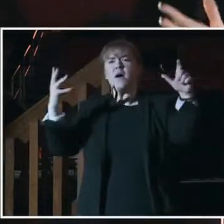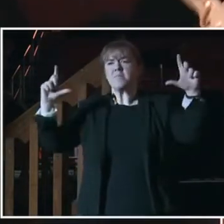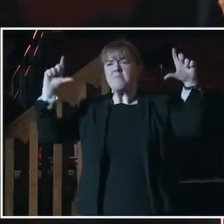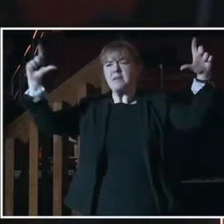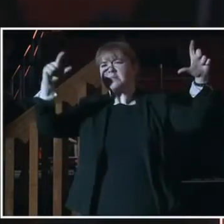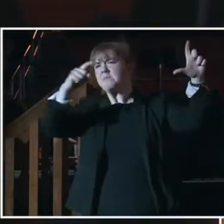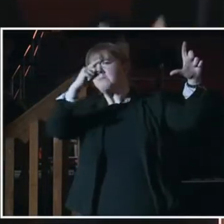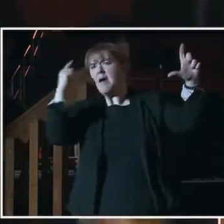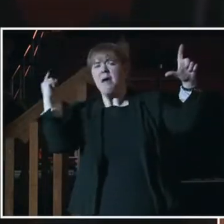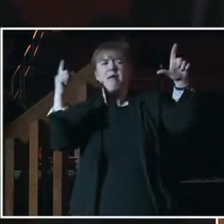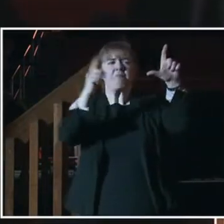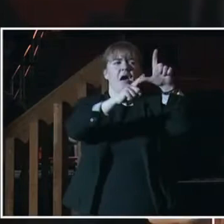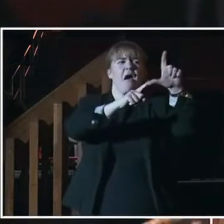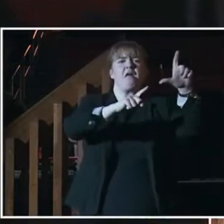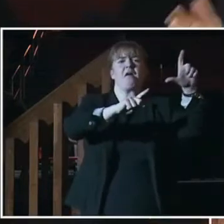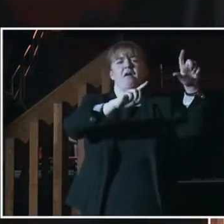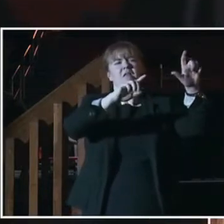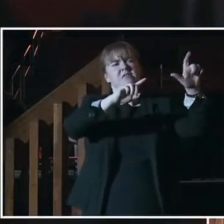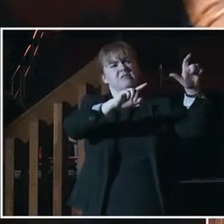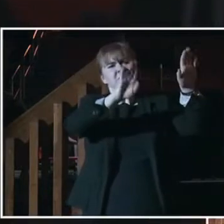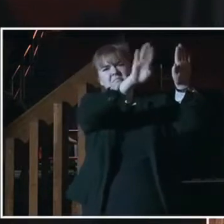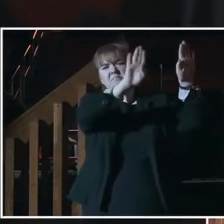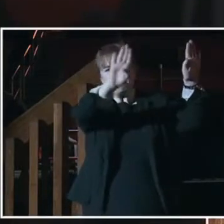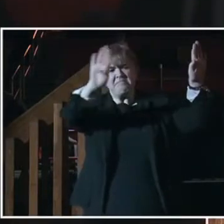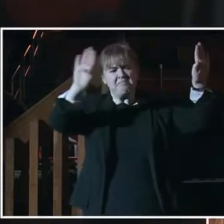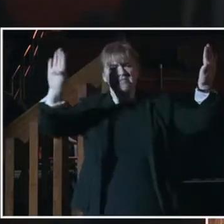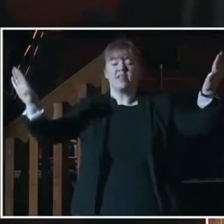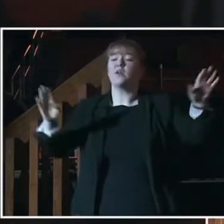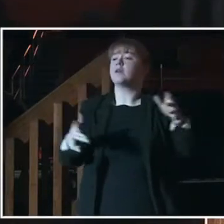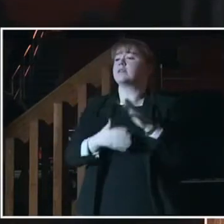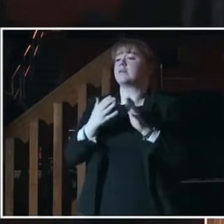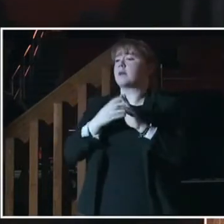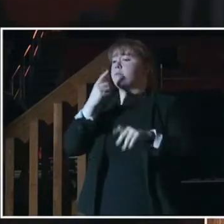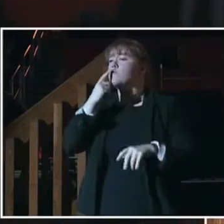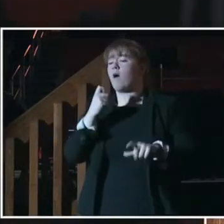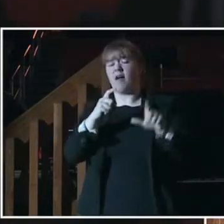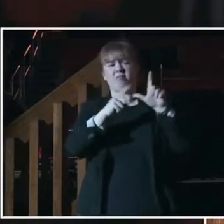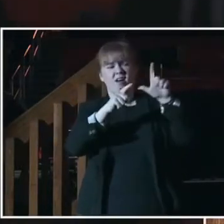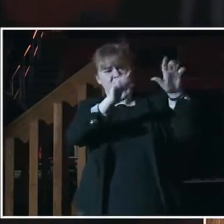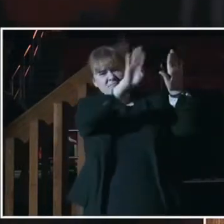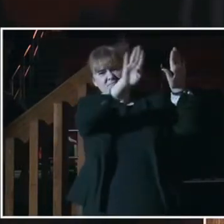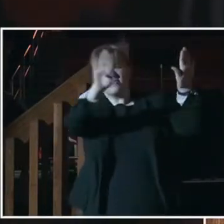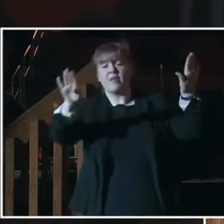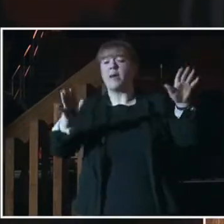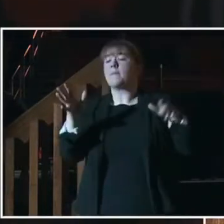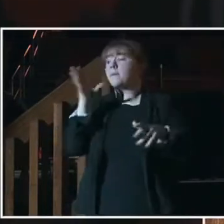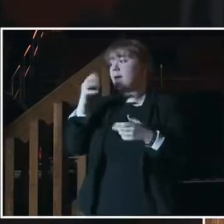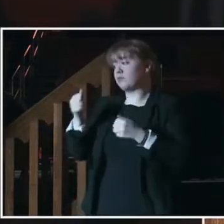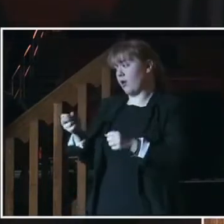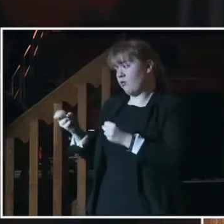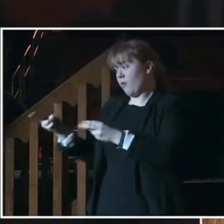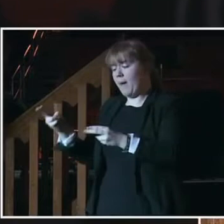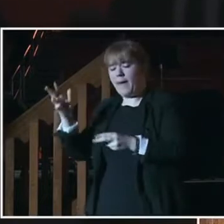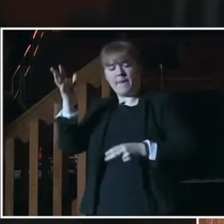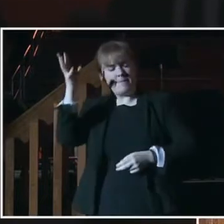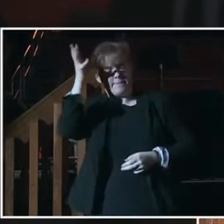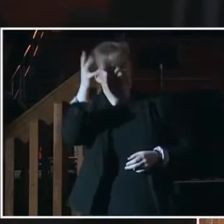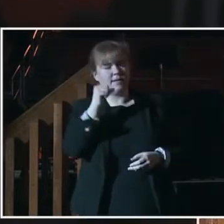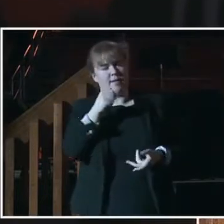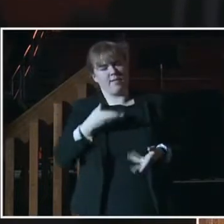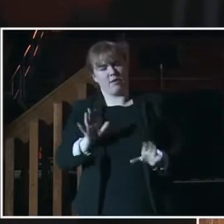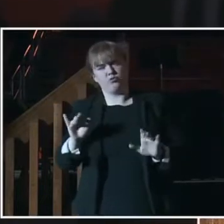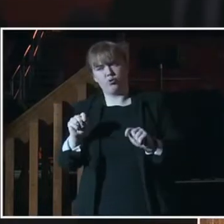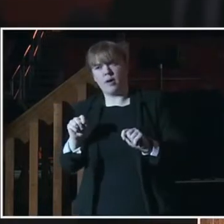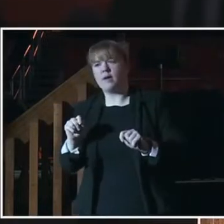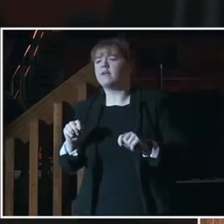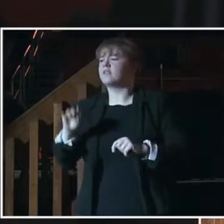black protest letters on them, or sometimes they're red. My mom's been trying to throw the signs away forever. He's not letting her do it. But